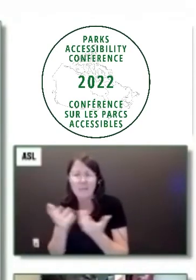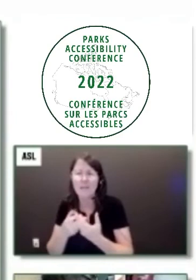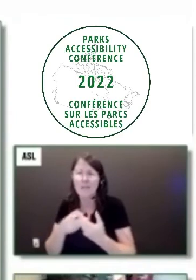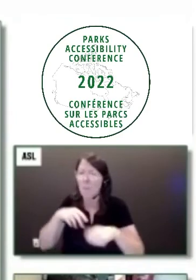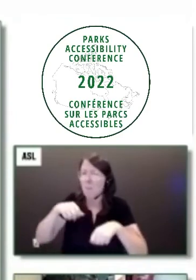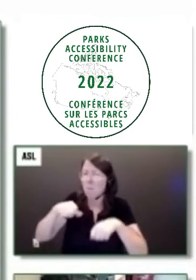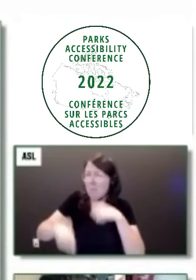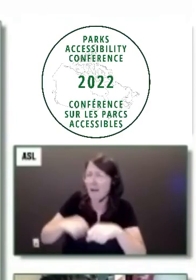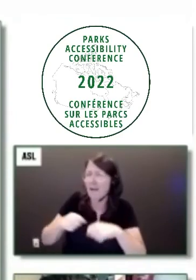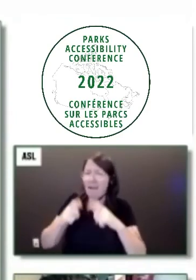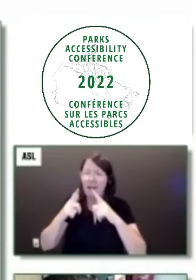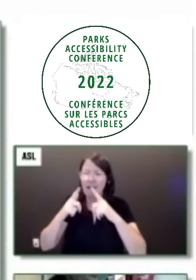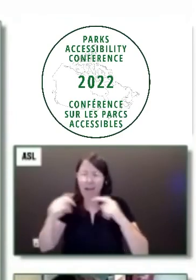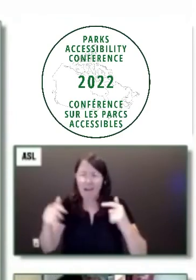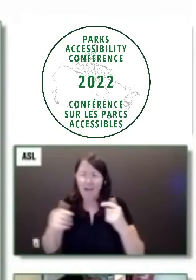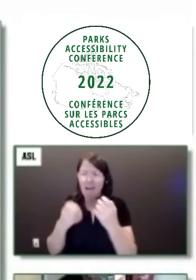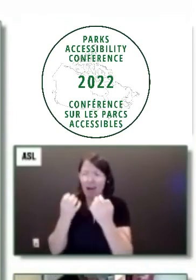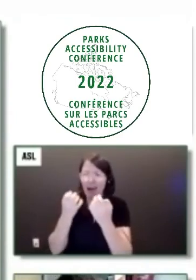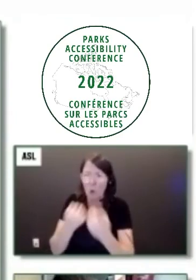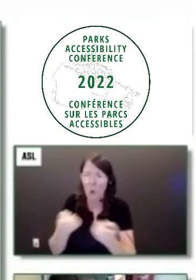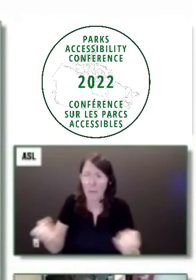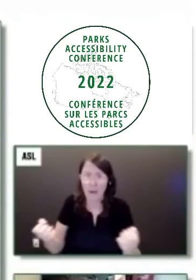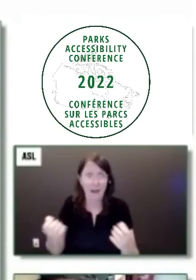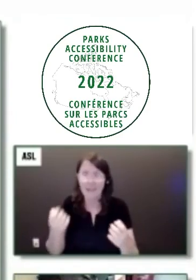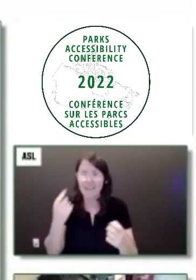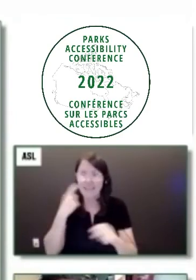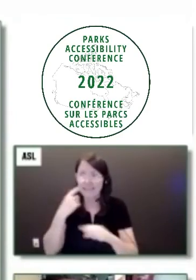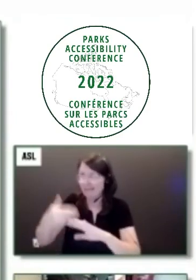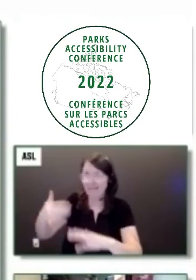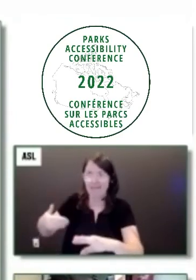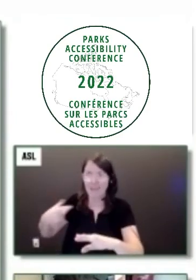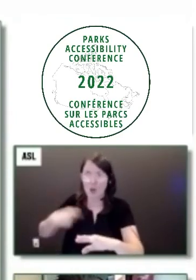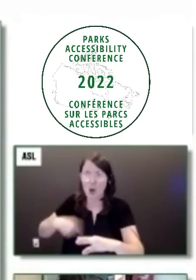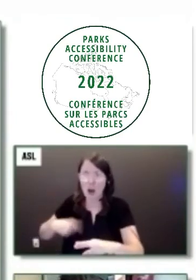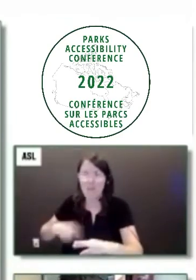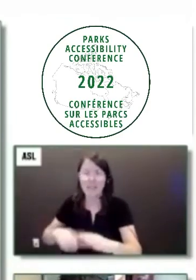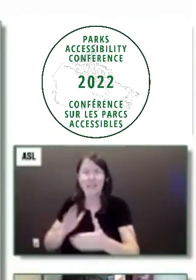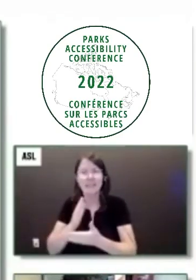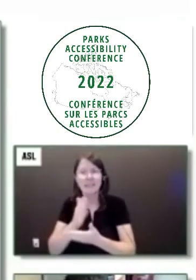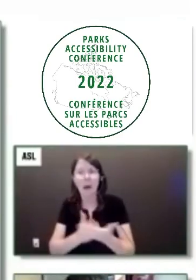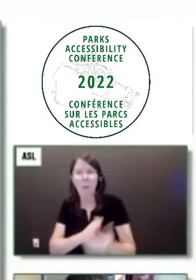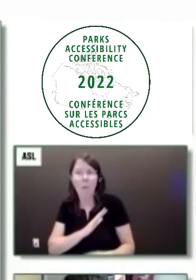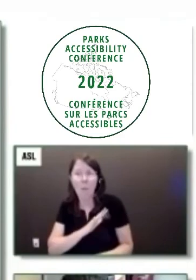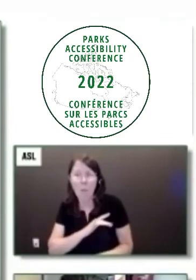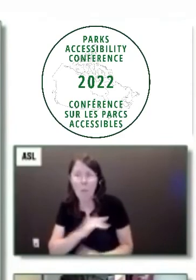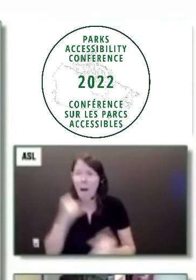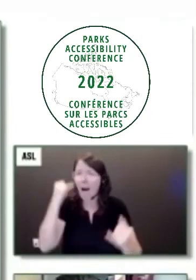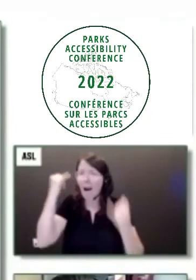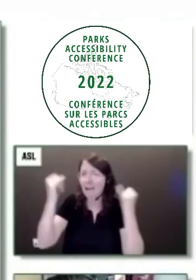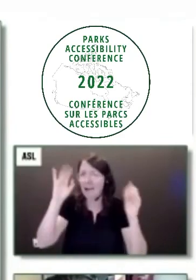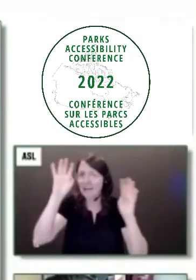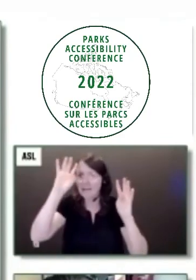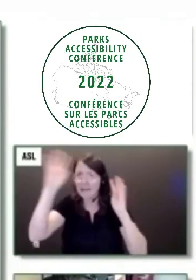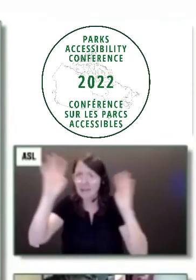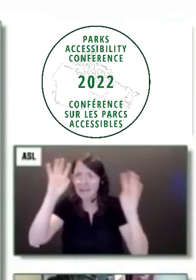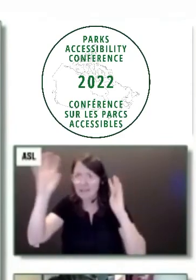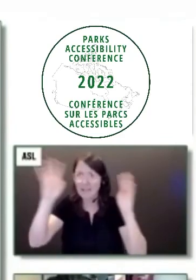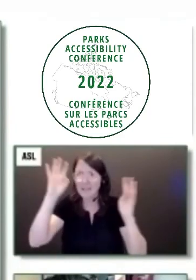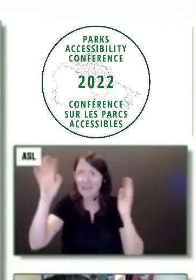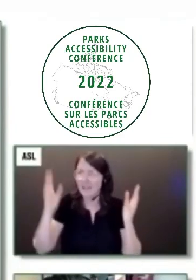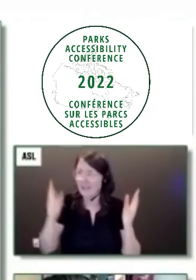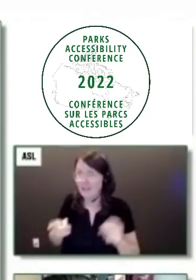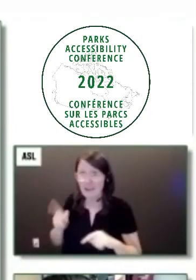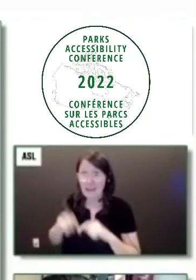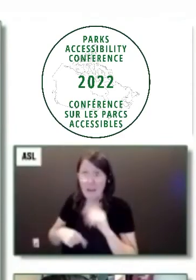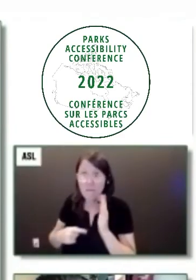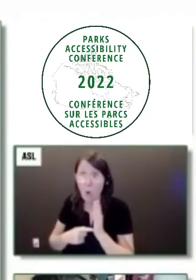very exciting to hear about a lot of the work that's happening through this conference to overcome some of these potential equity issues. Next